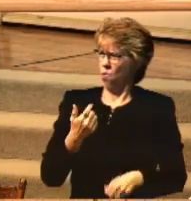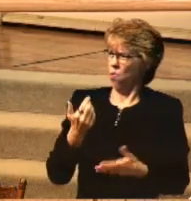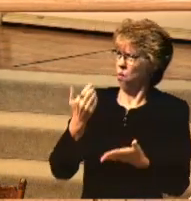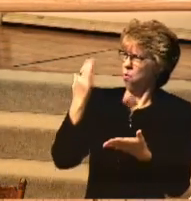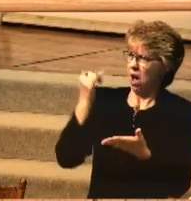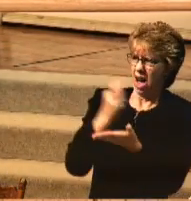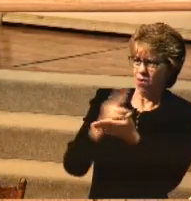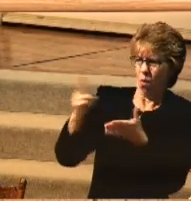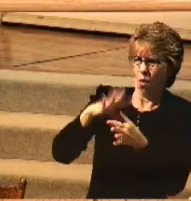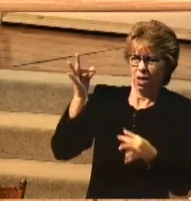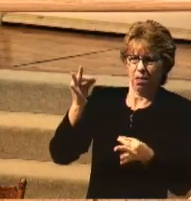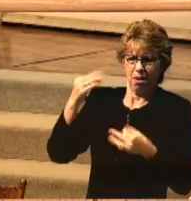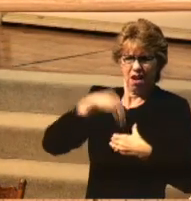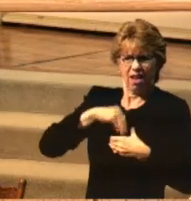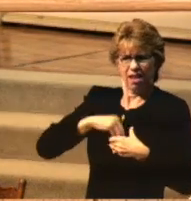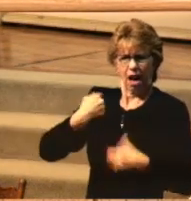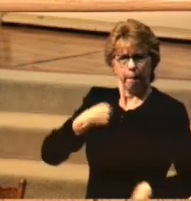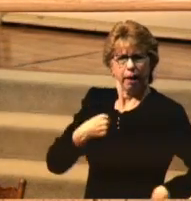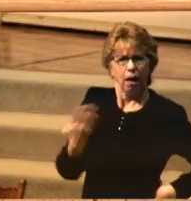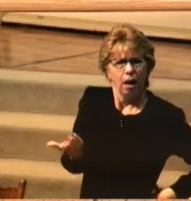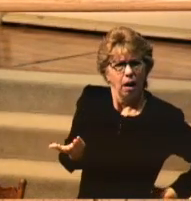me?